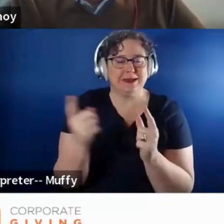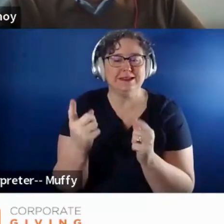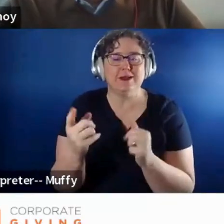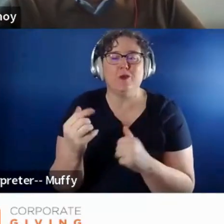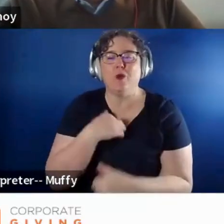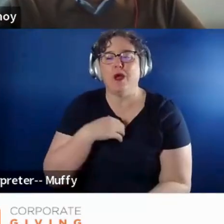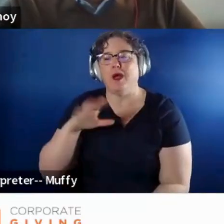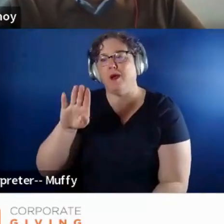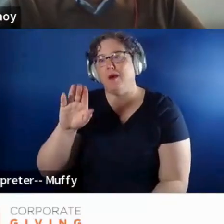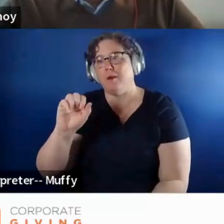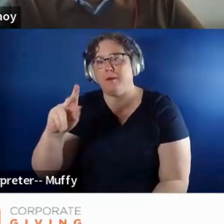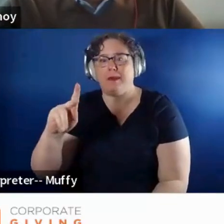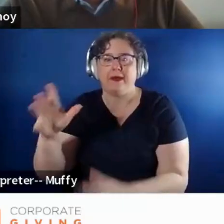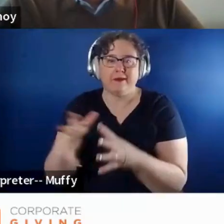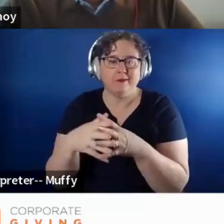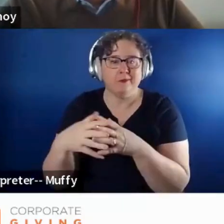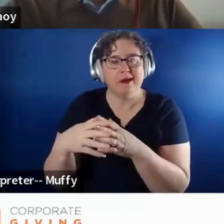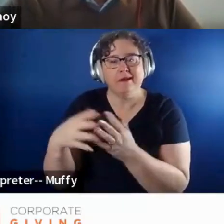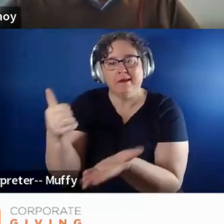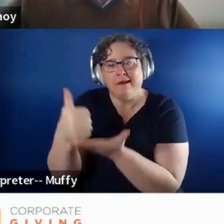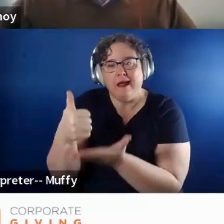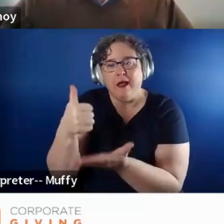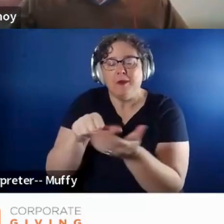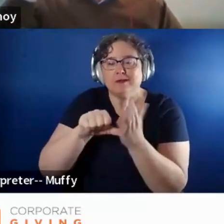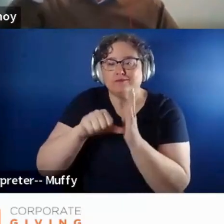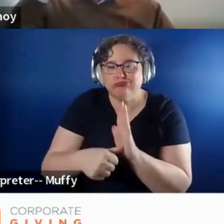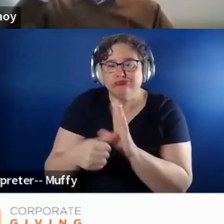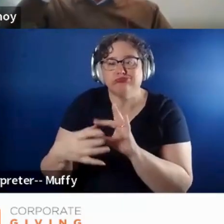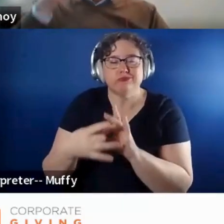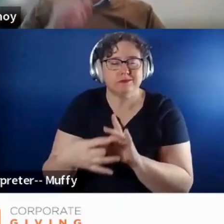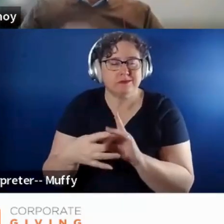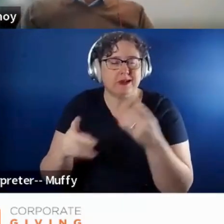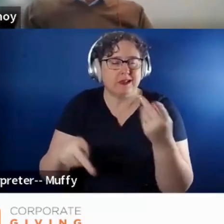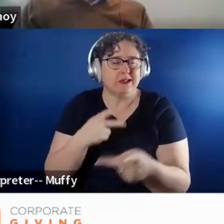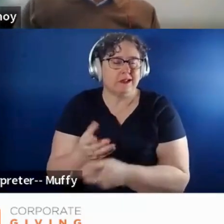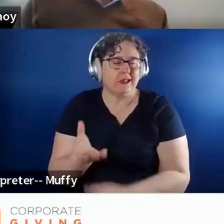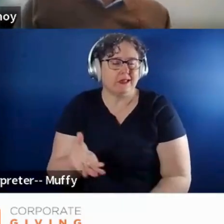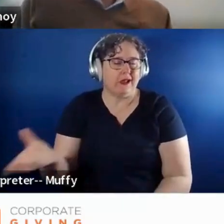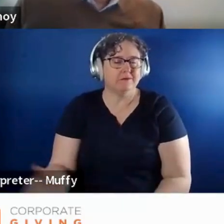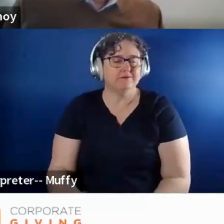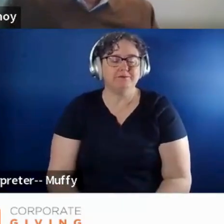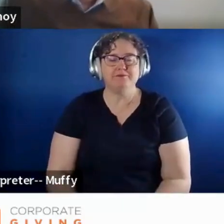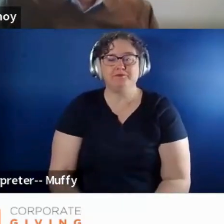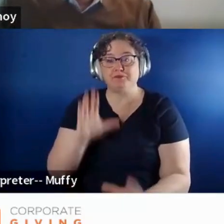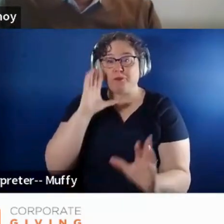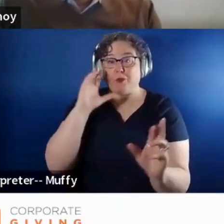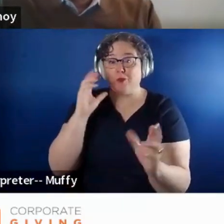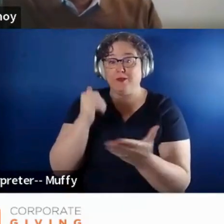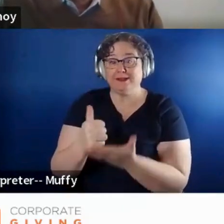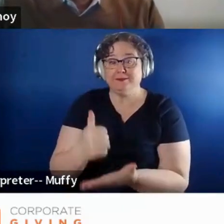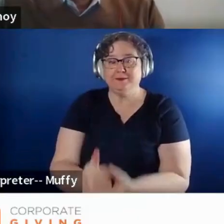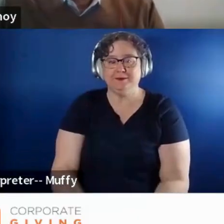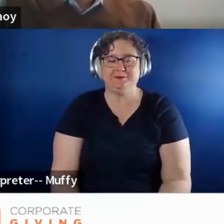Bank of America and help us reinforce that relationship, things like that. So I hope that's helpful.